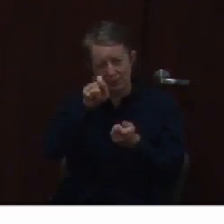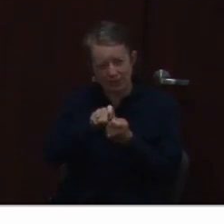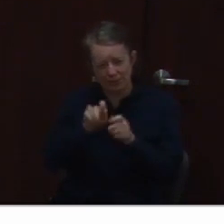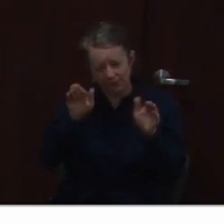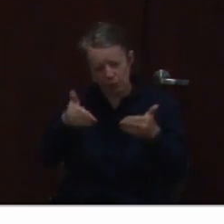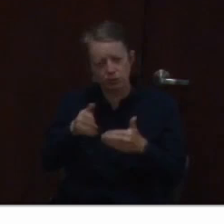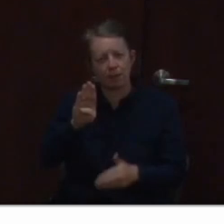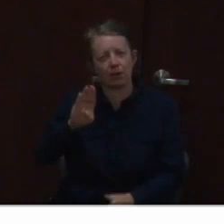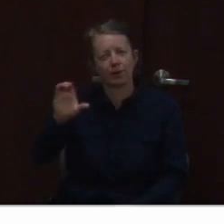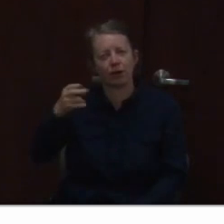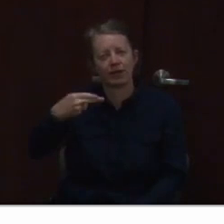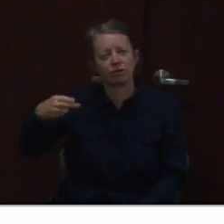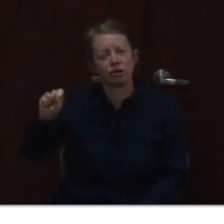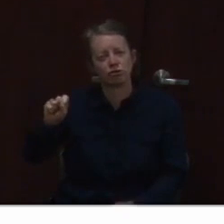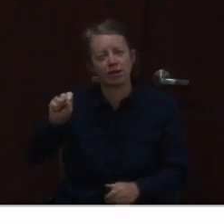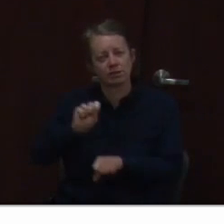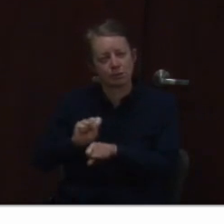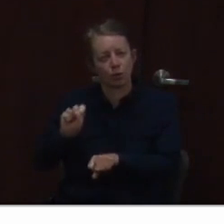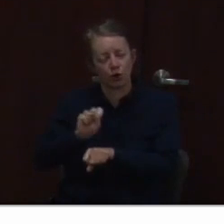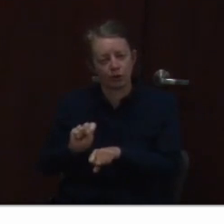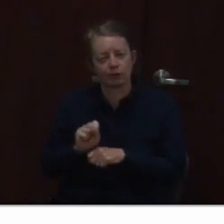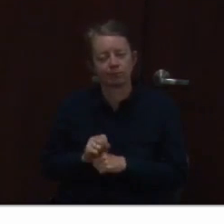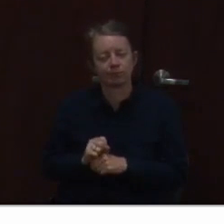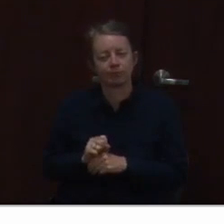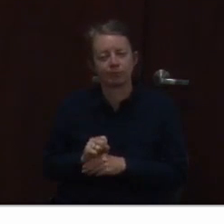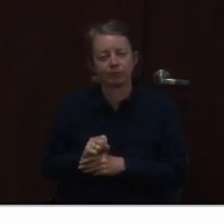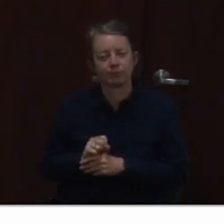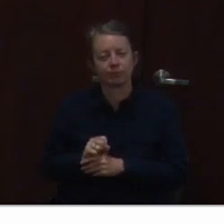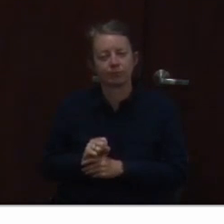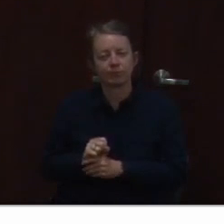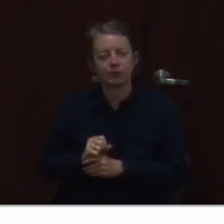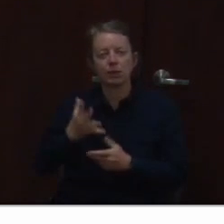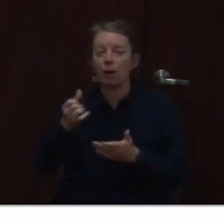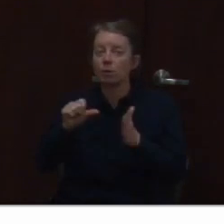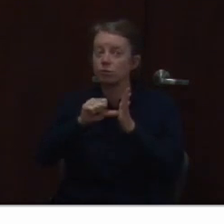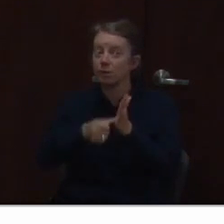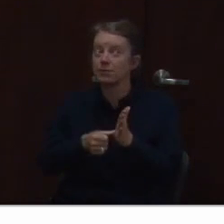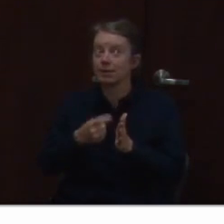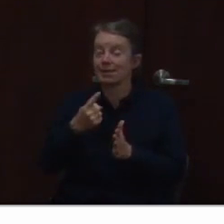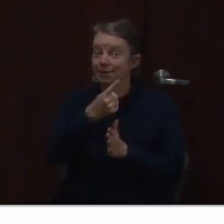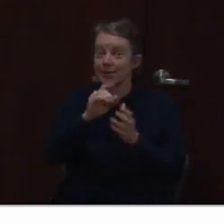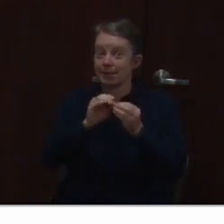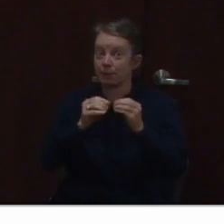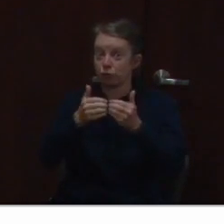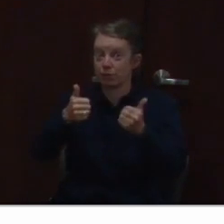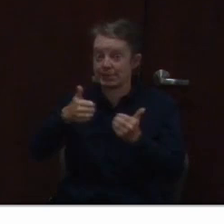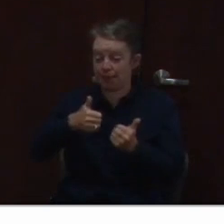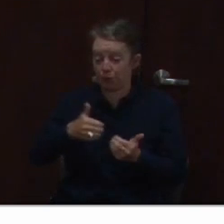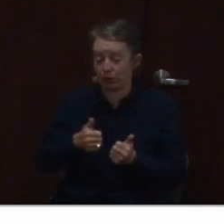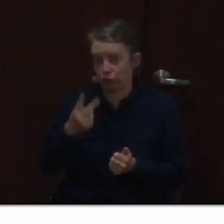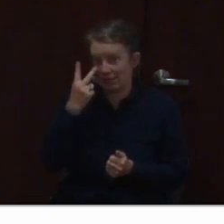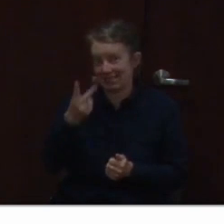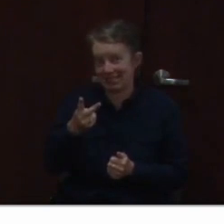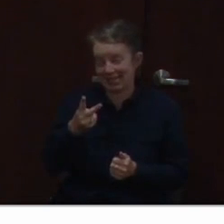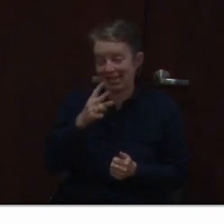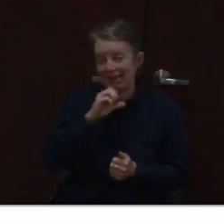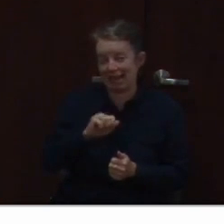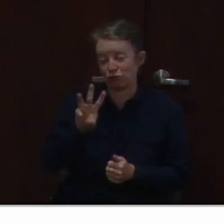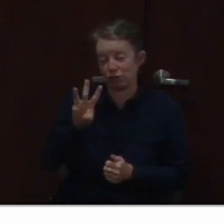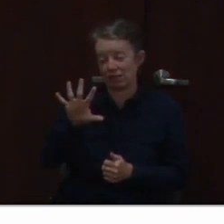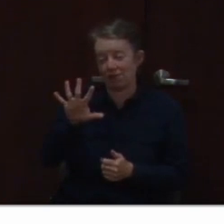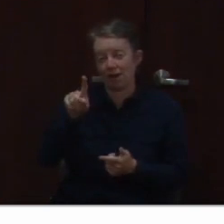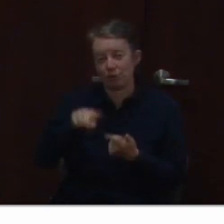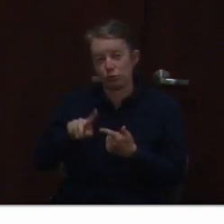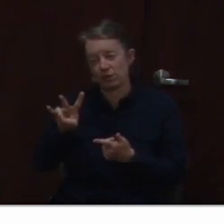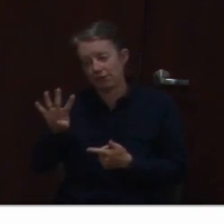efforts. And just to point out that we did separate this so that you can see the 65 to 74-year-olds